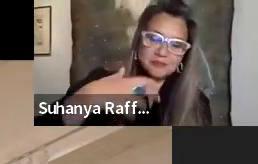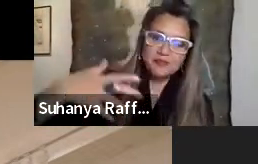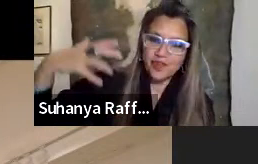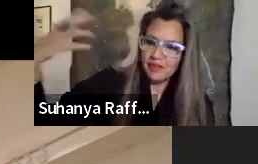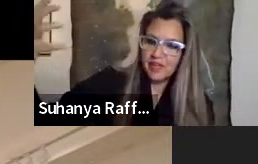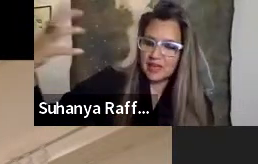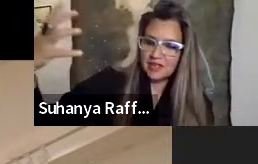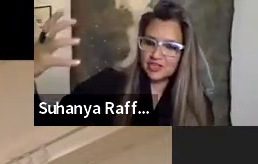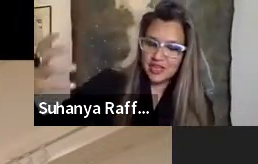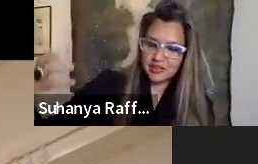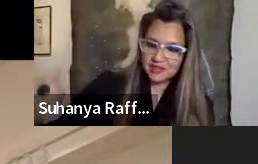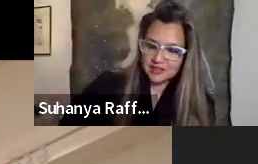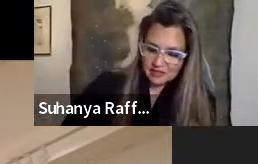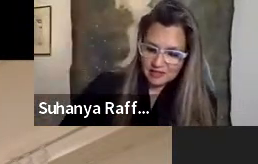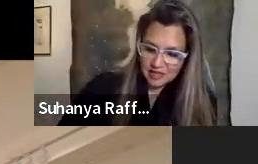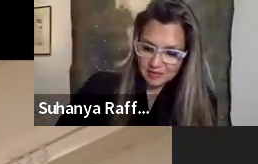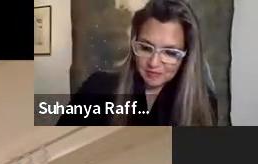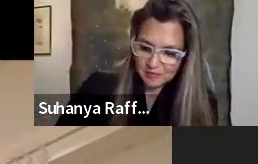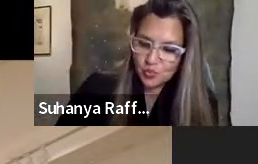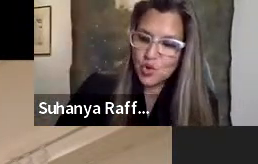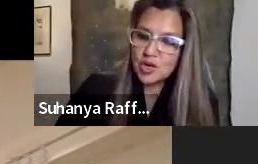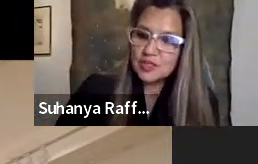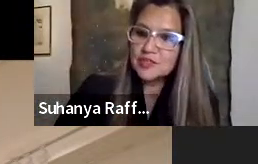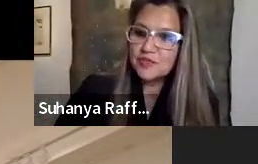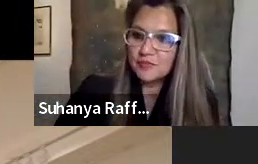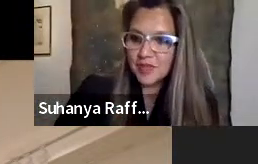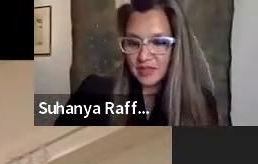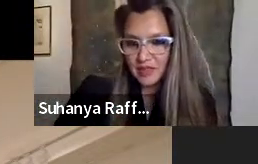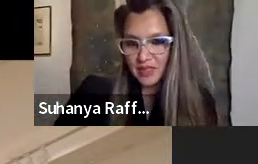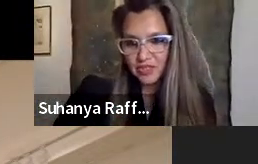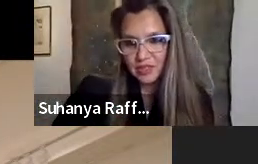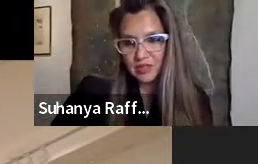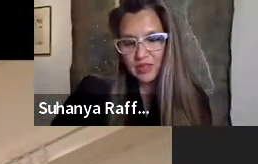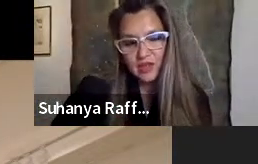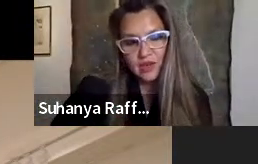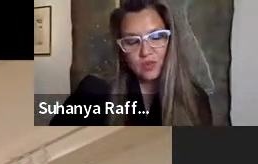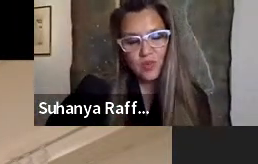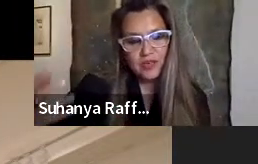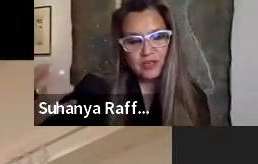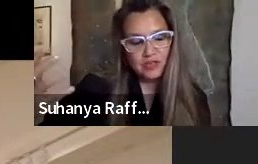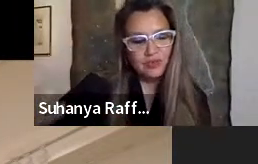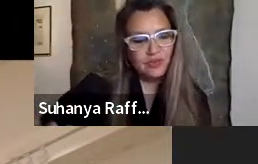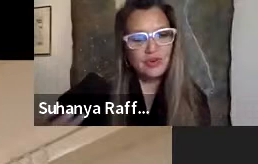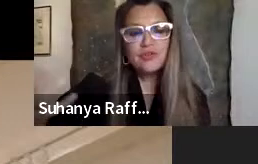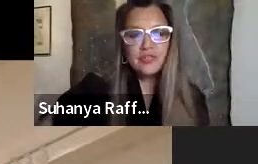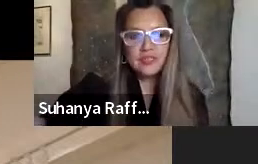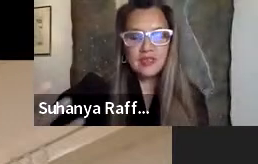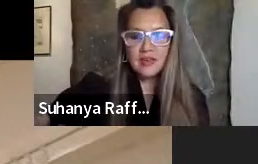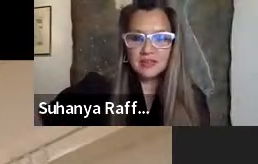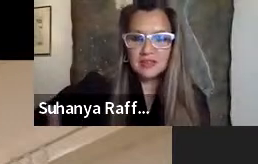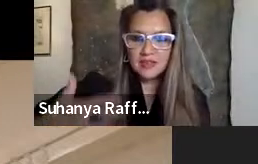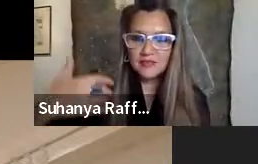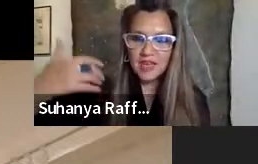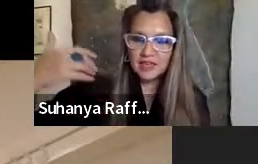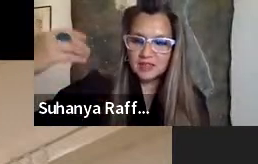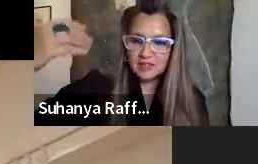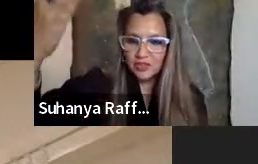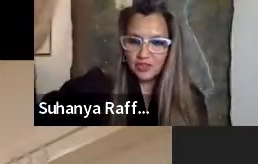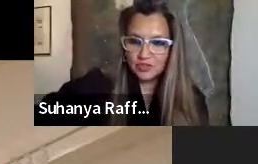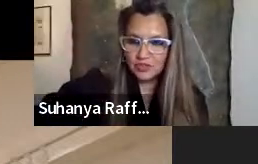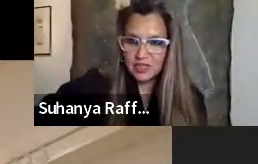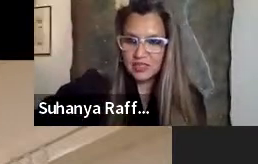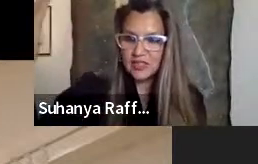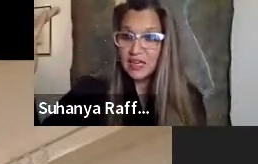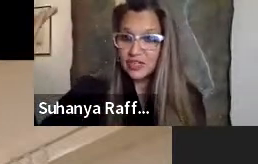the very large-scale works from that collection, when you know these artists have